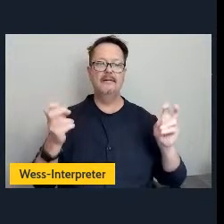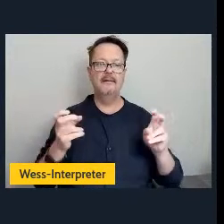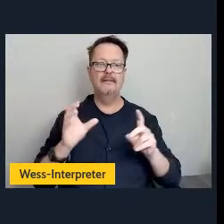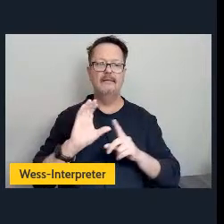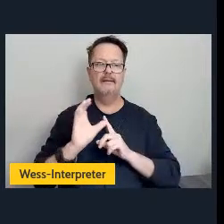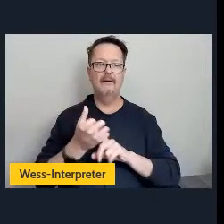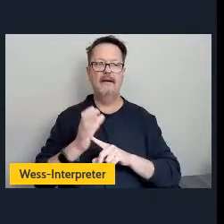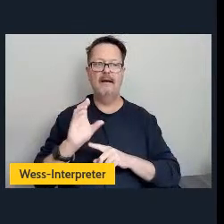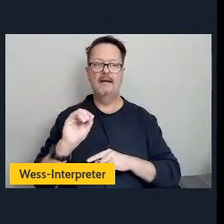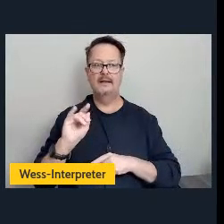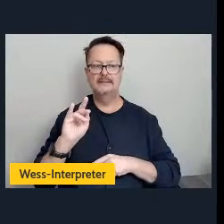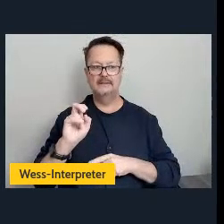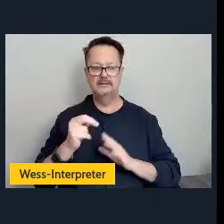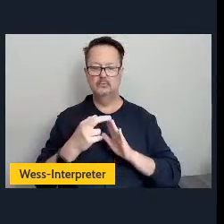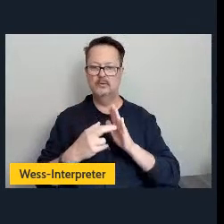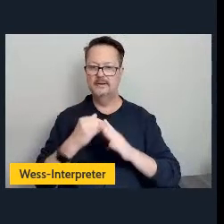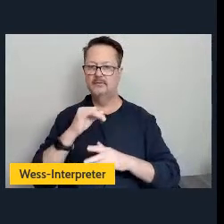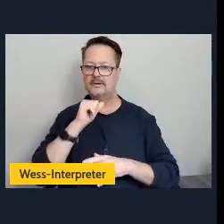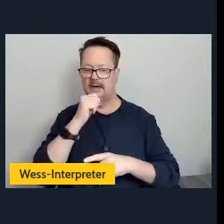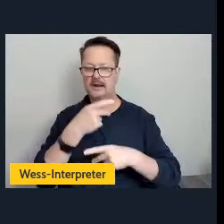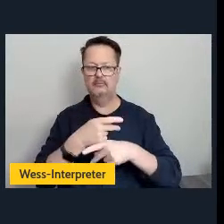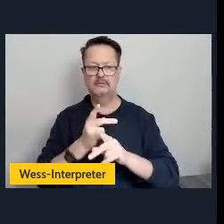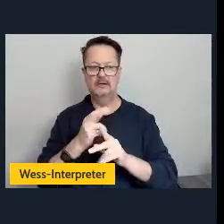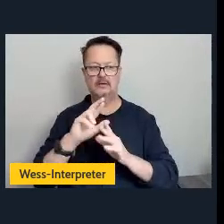production environment. Let's do that now.